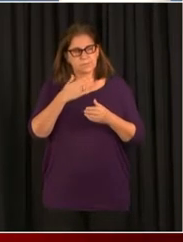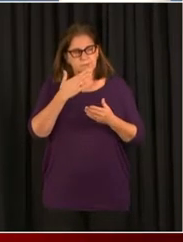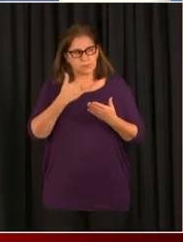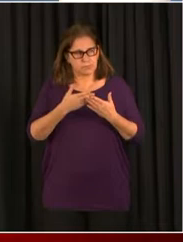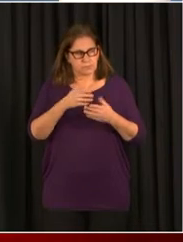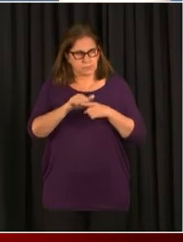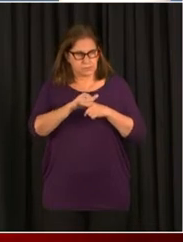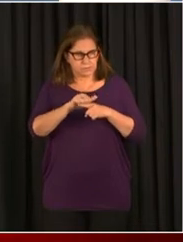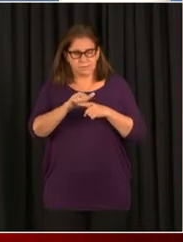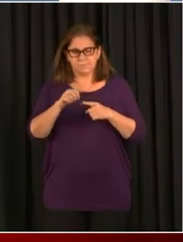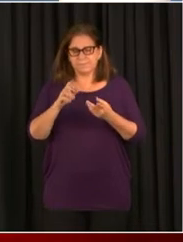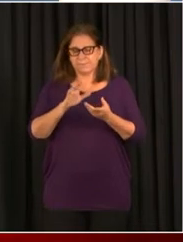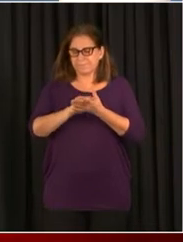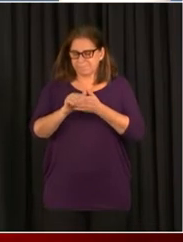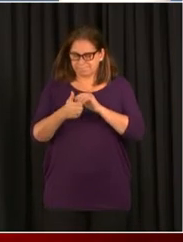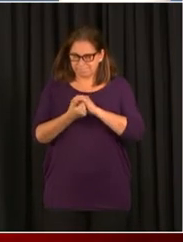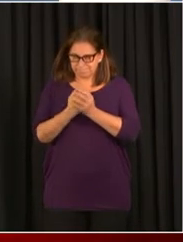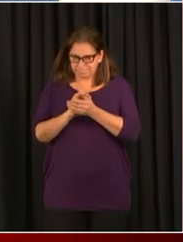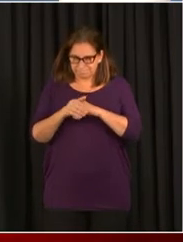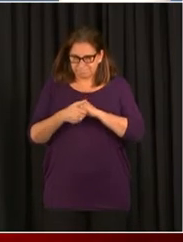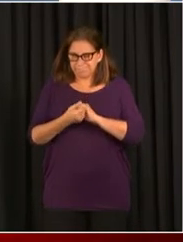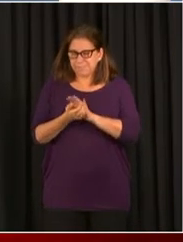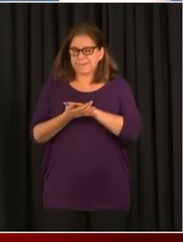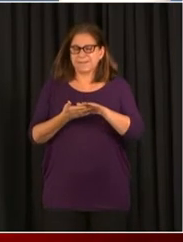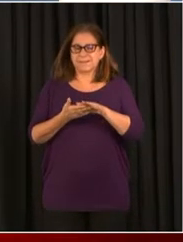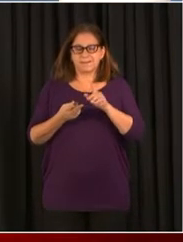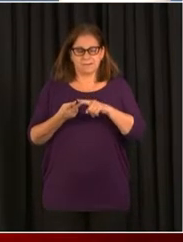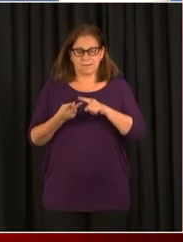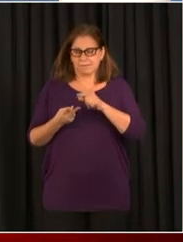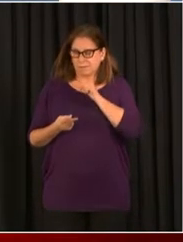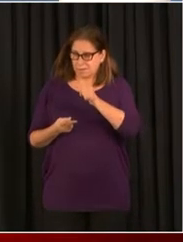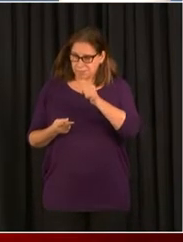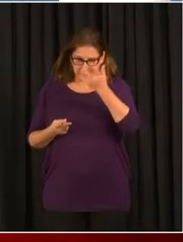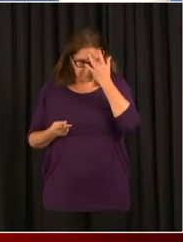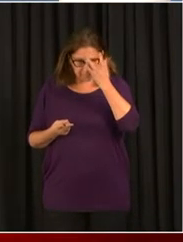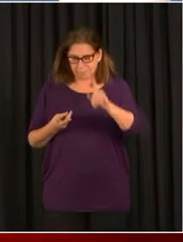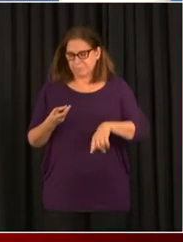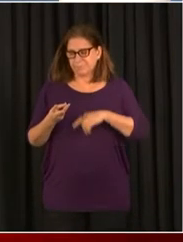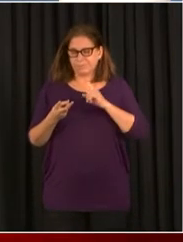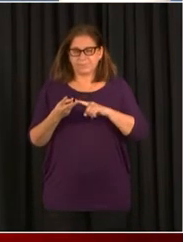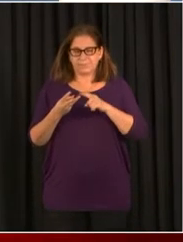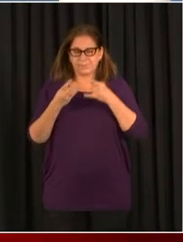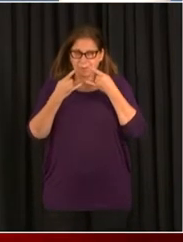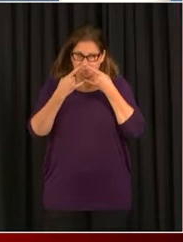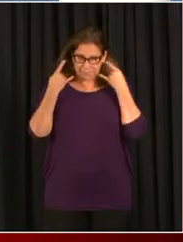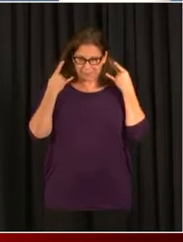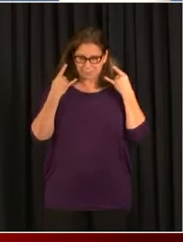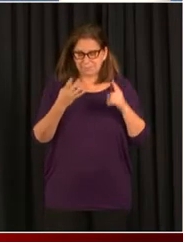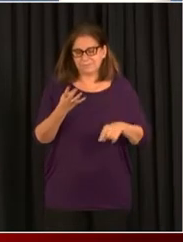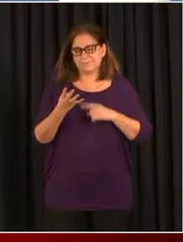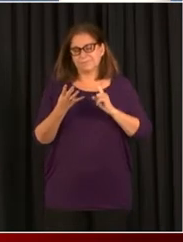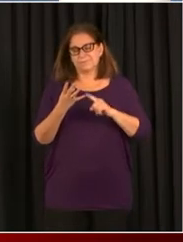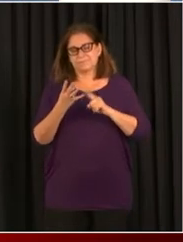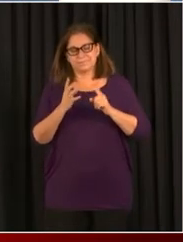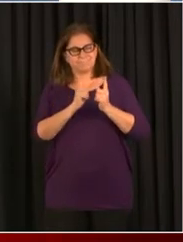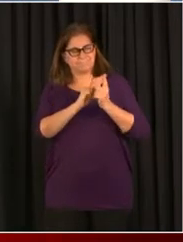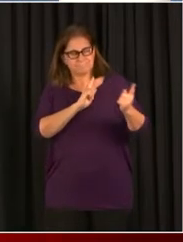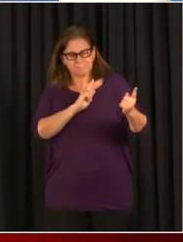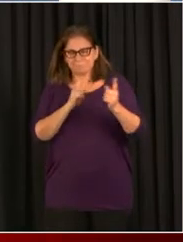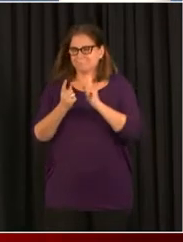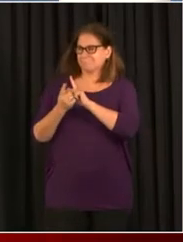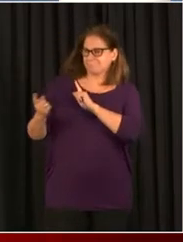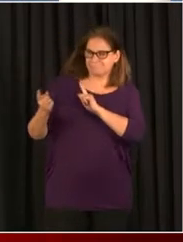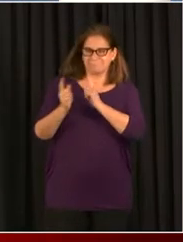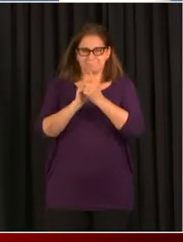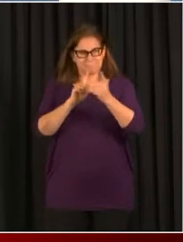social distancing is going to be a key part of the voting process, so people are going to need to be prepared to be mindful of how they're keeping